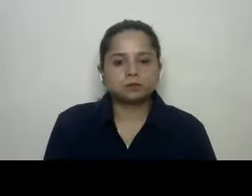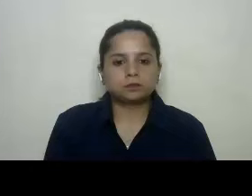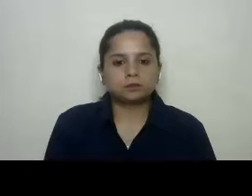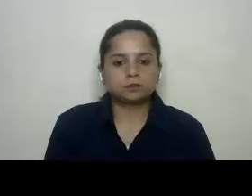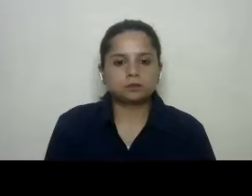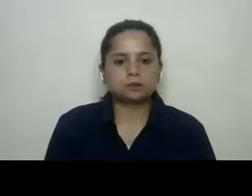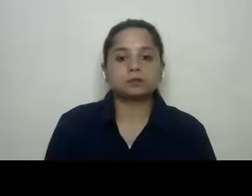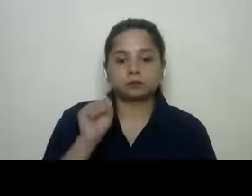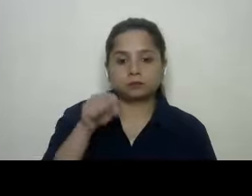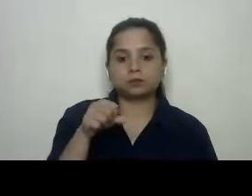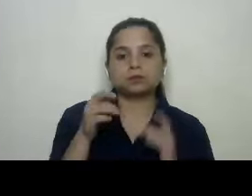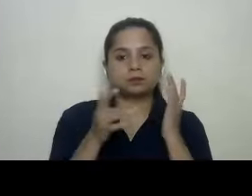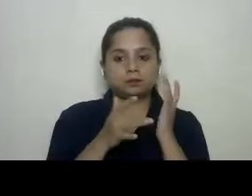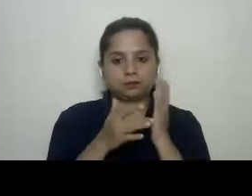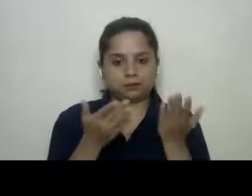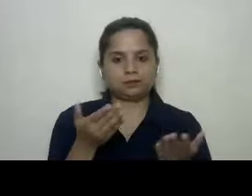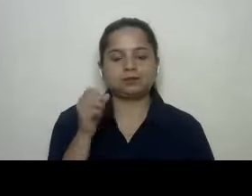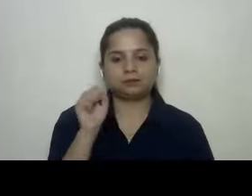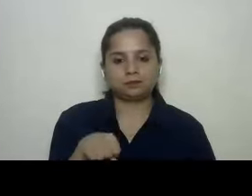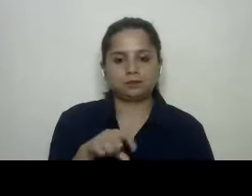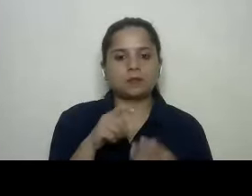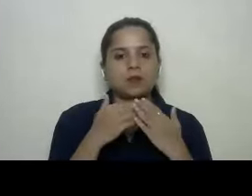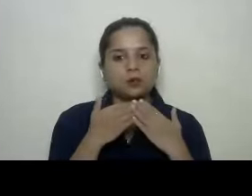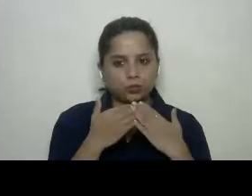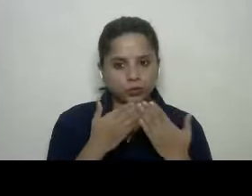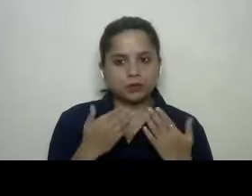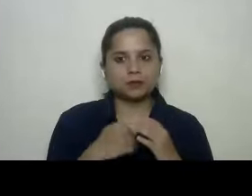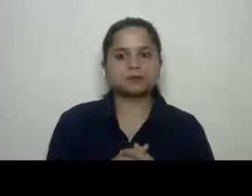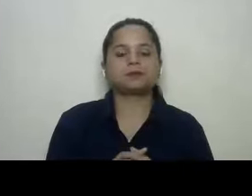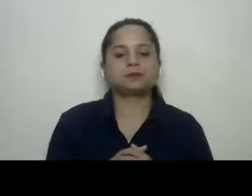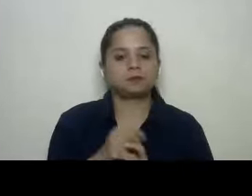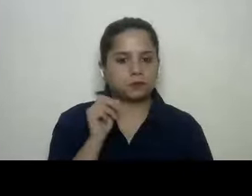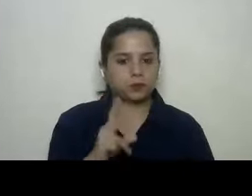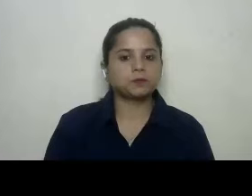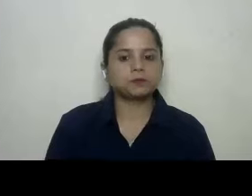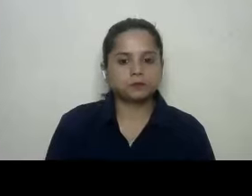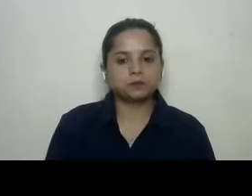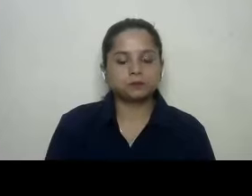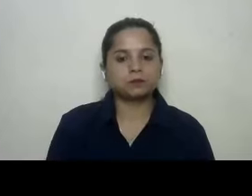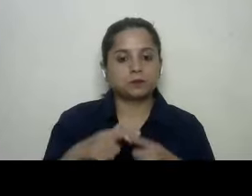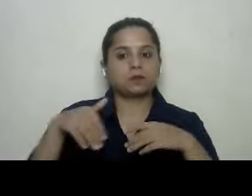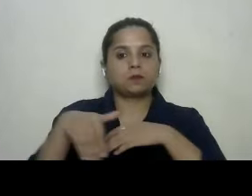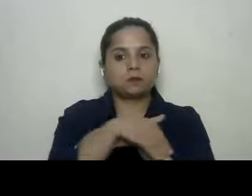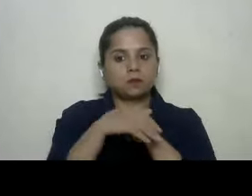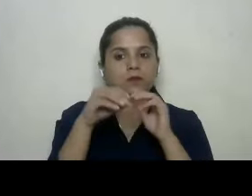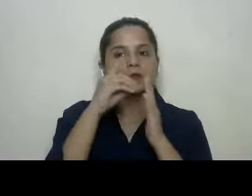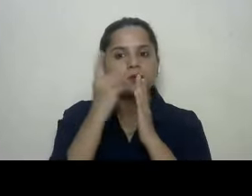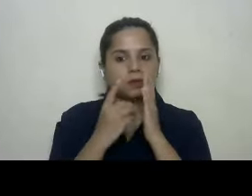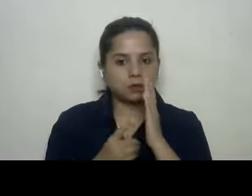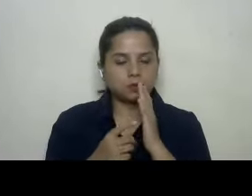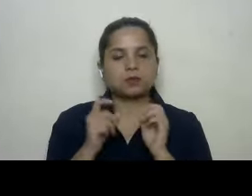Yes, it is technology, education, okay, engineering and design,